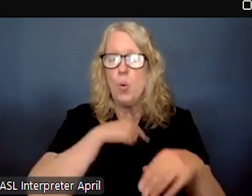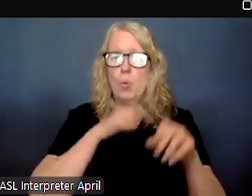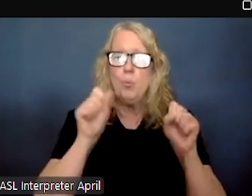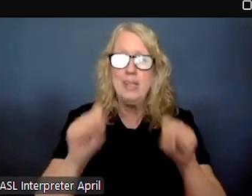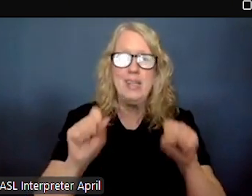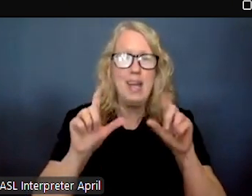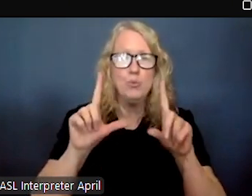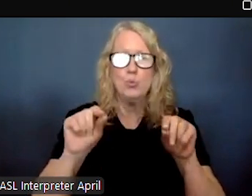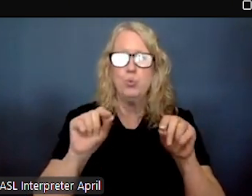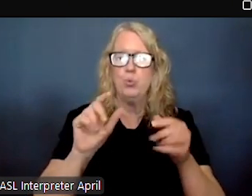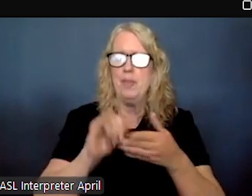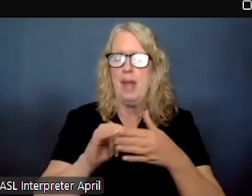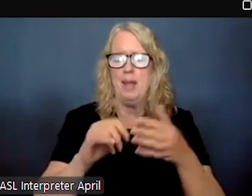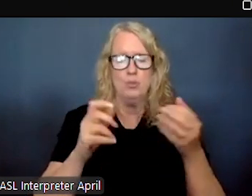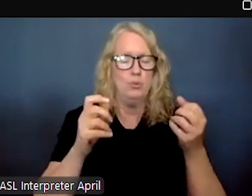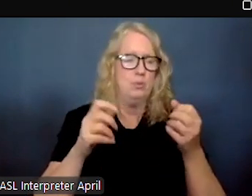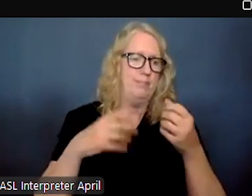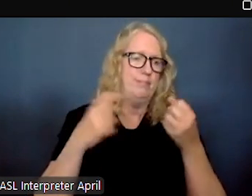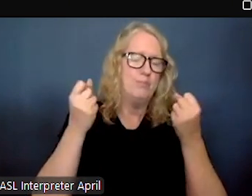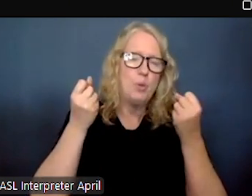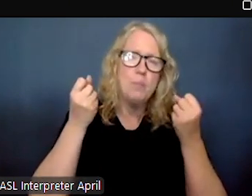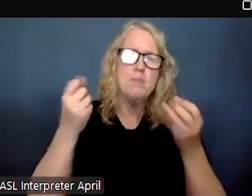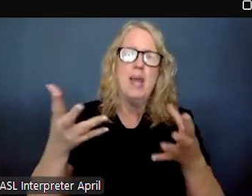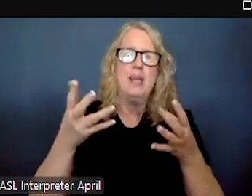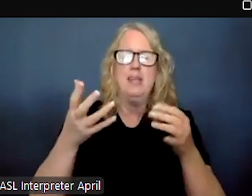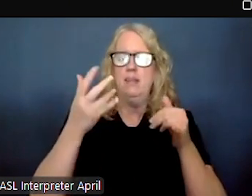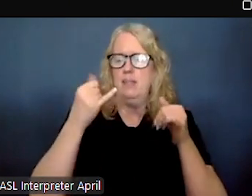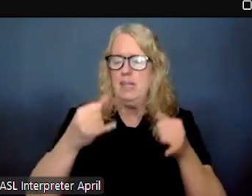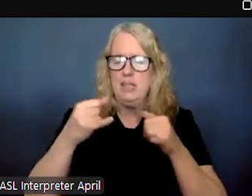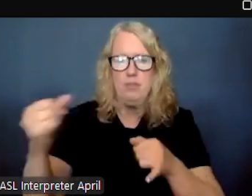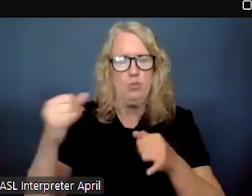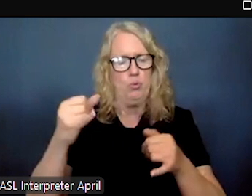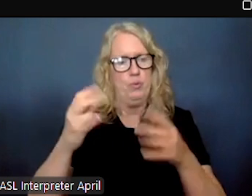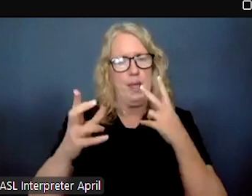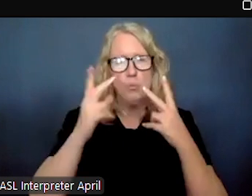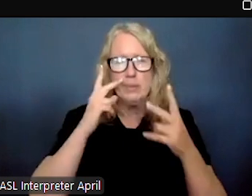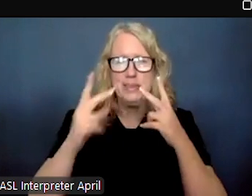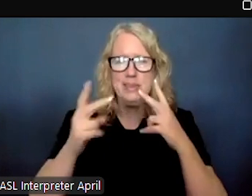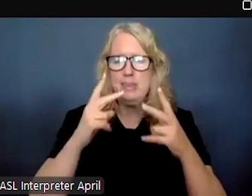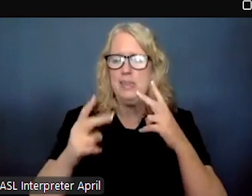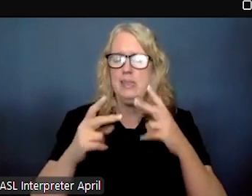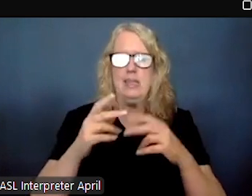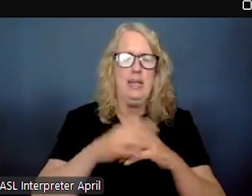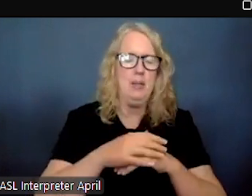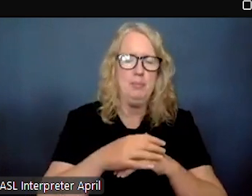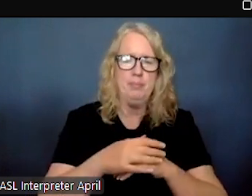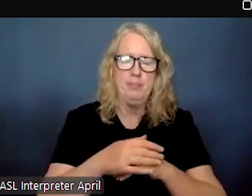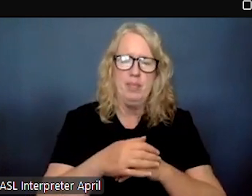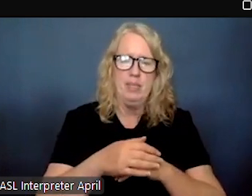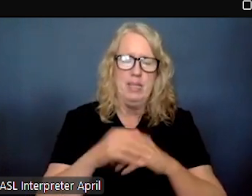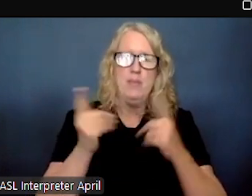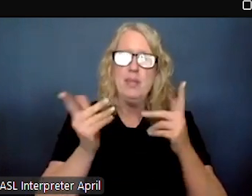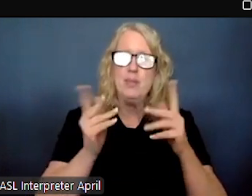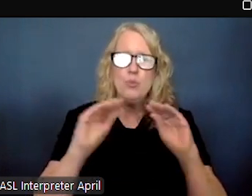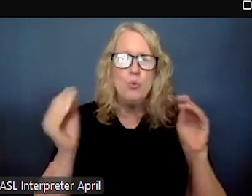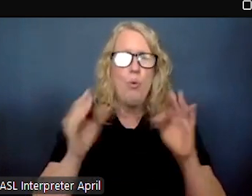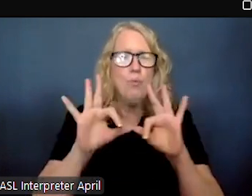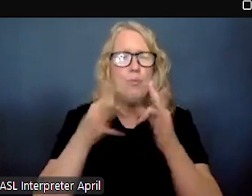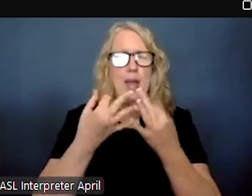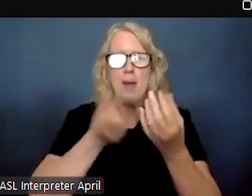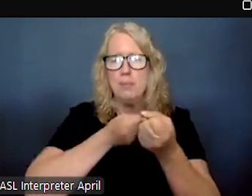So many individuals that we see are without family